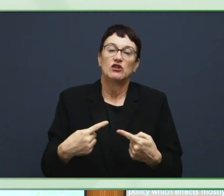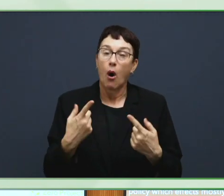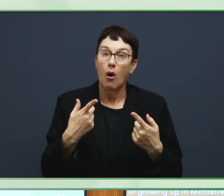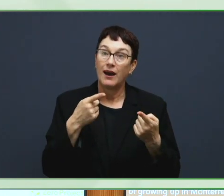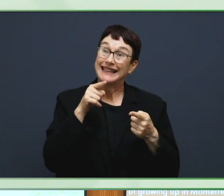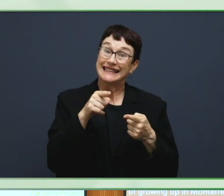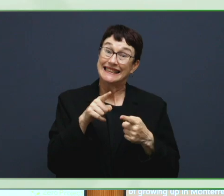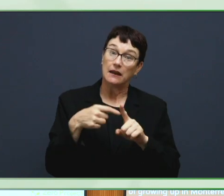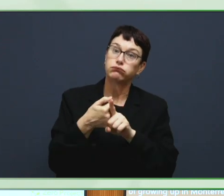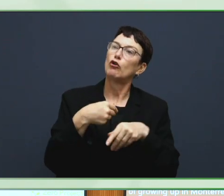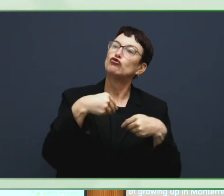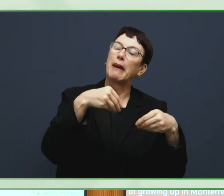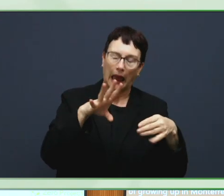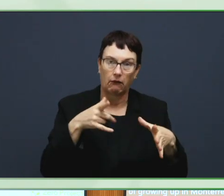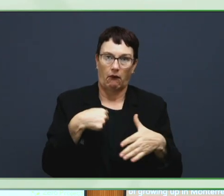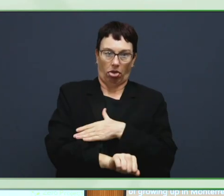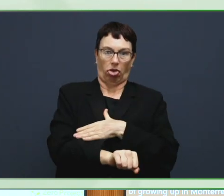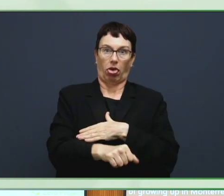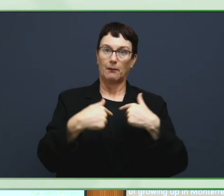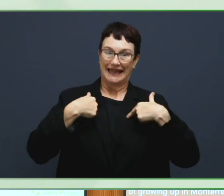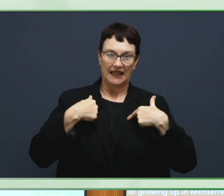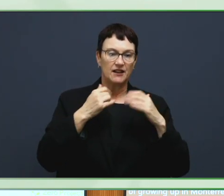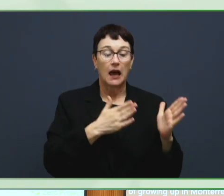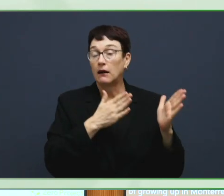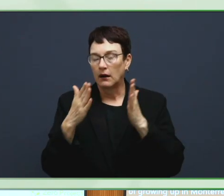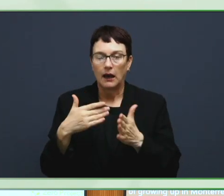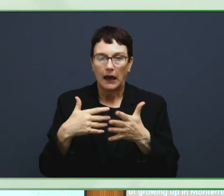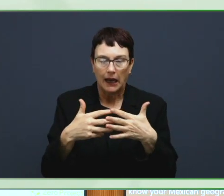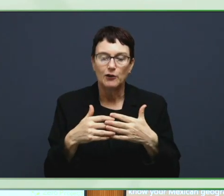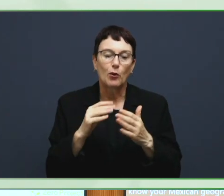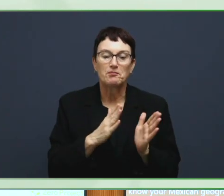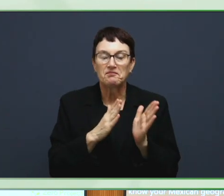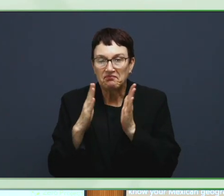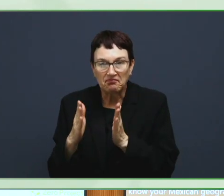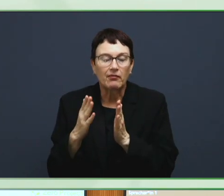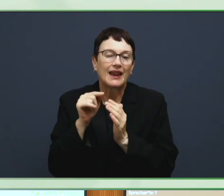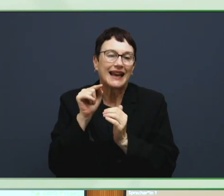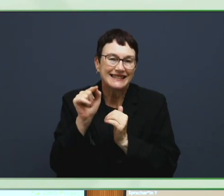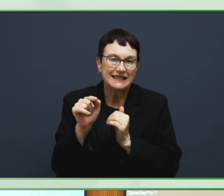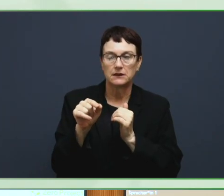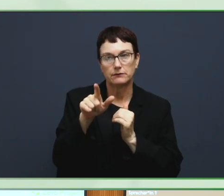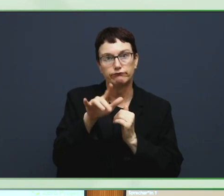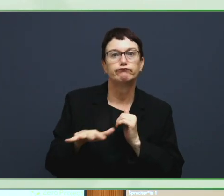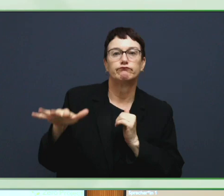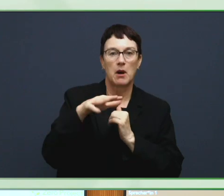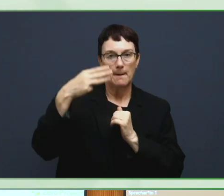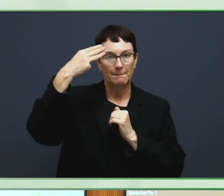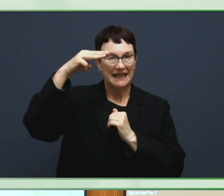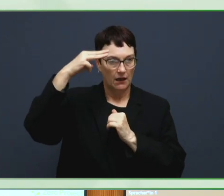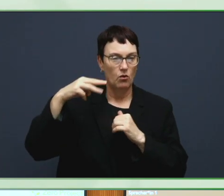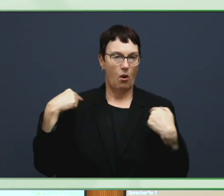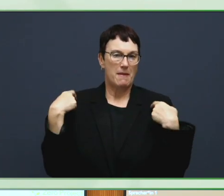Mexican geography, was that Monterrey, Mexico is sort of the Silicon Valley of Mexico. And so I grew